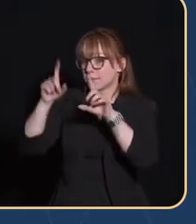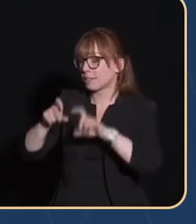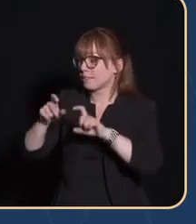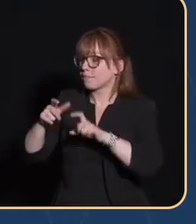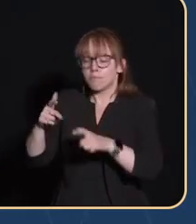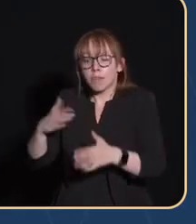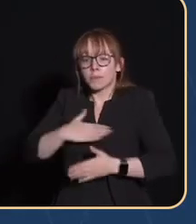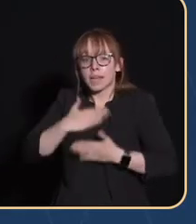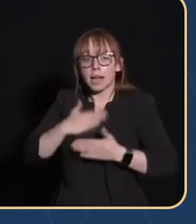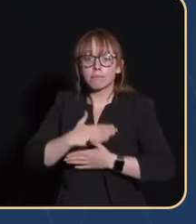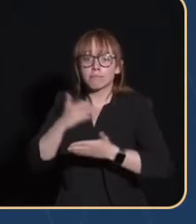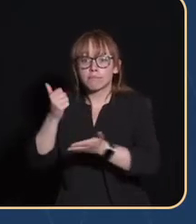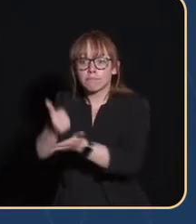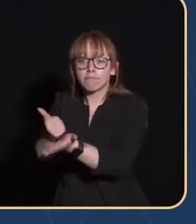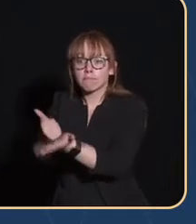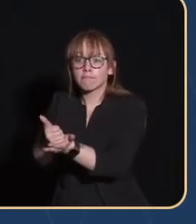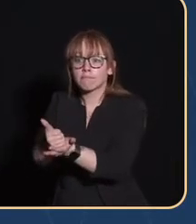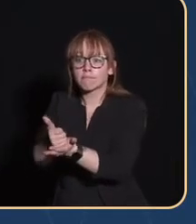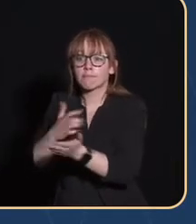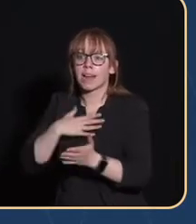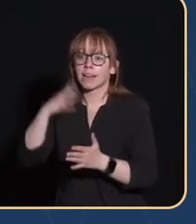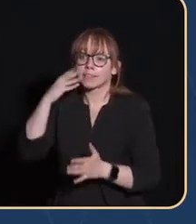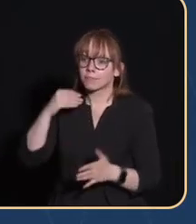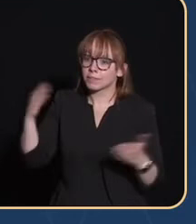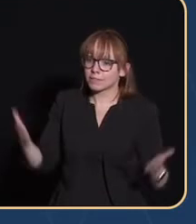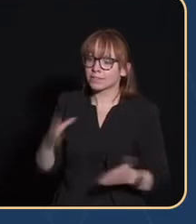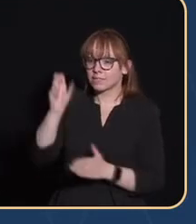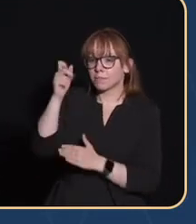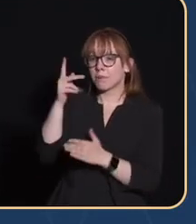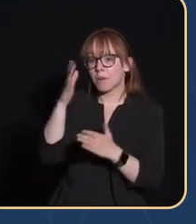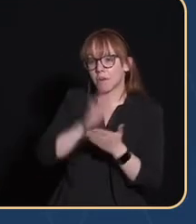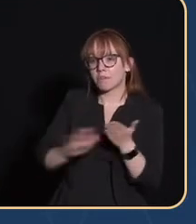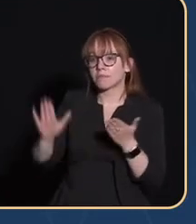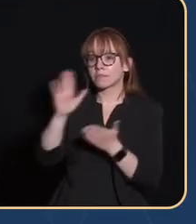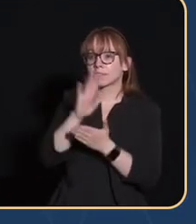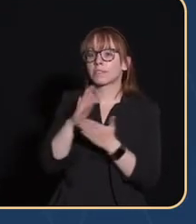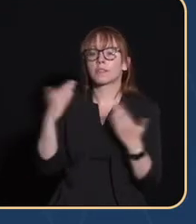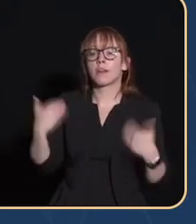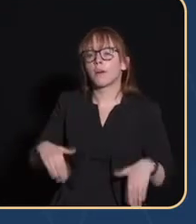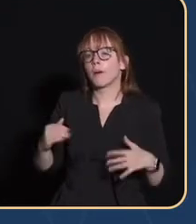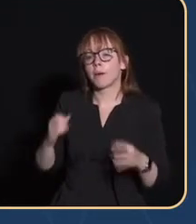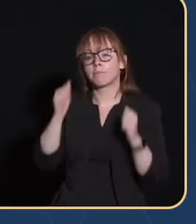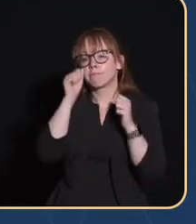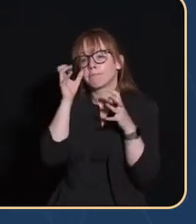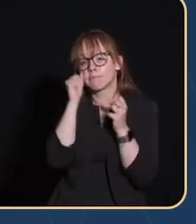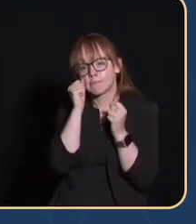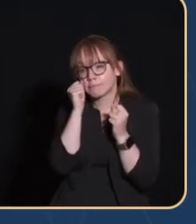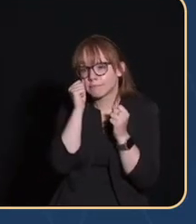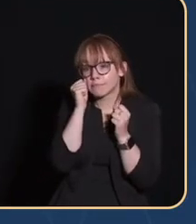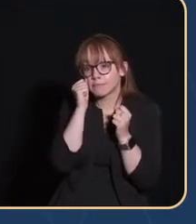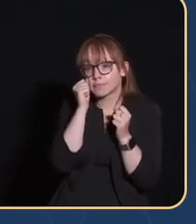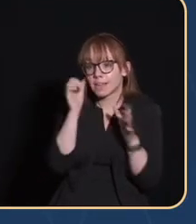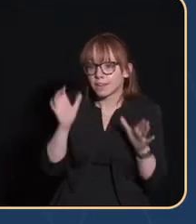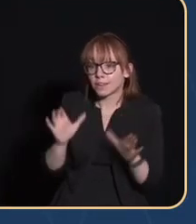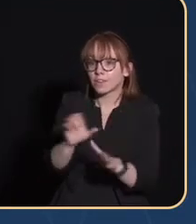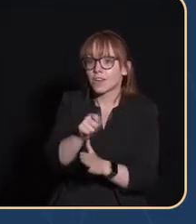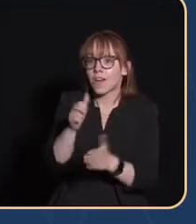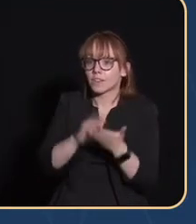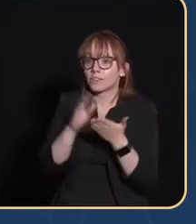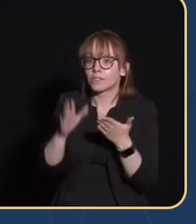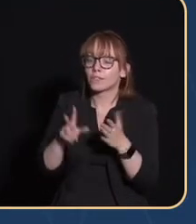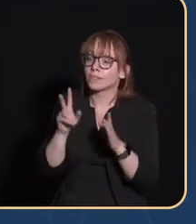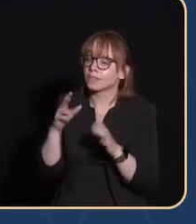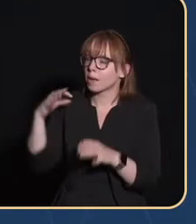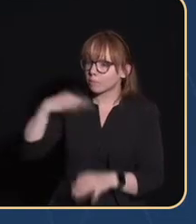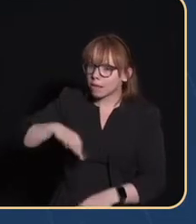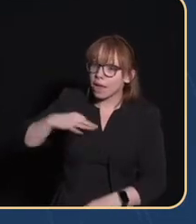help. My experience at St. Paul College this time around has been epic, and I encourage other students to